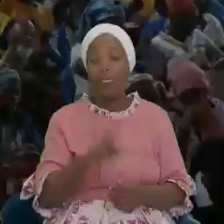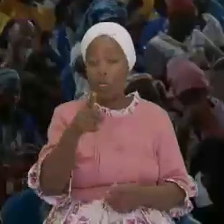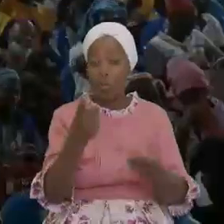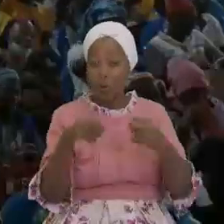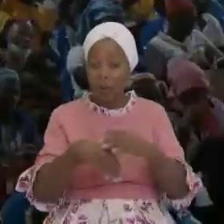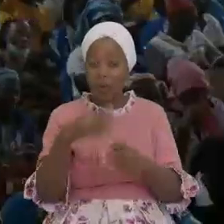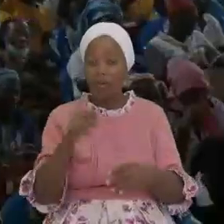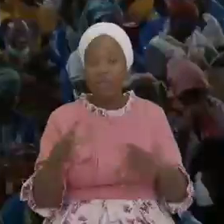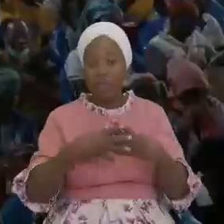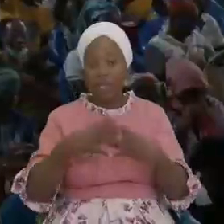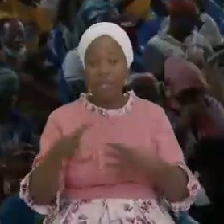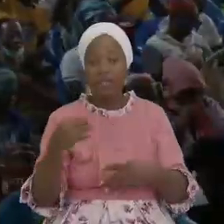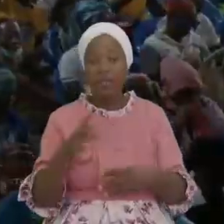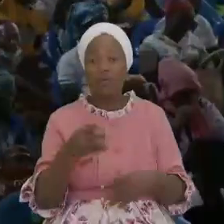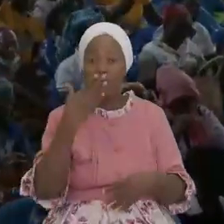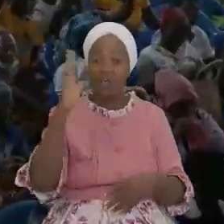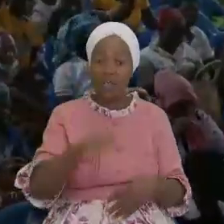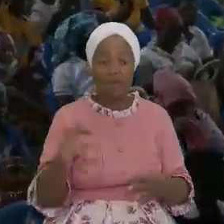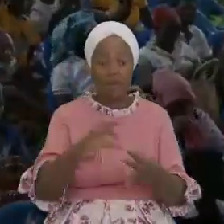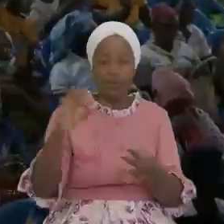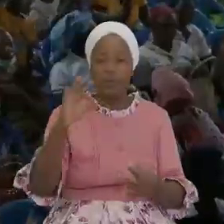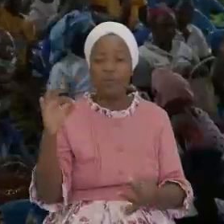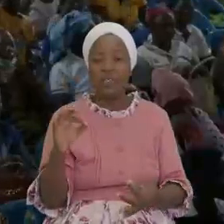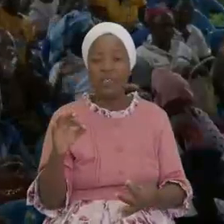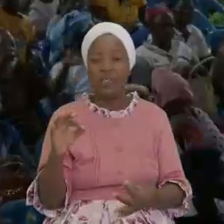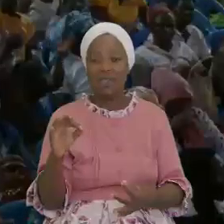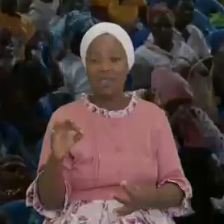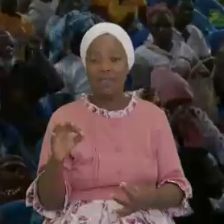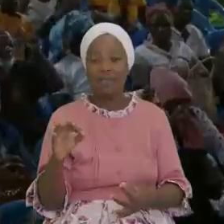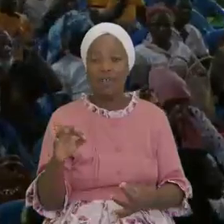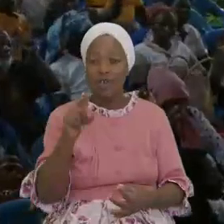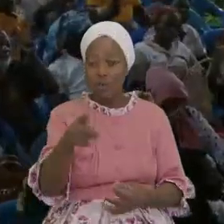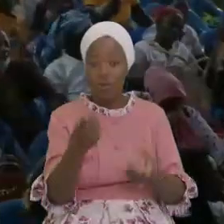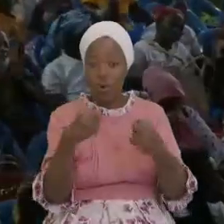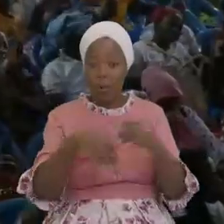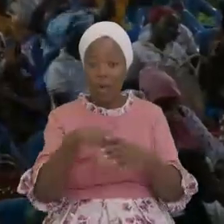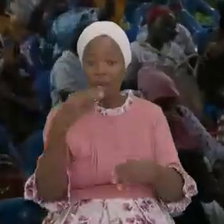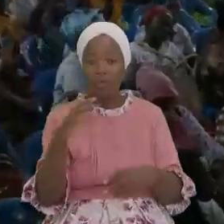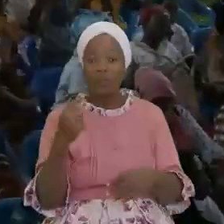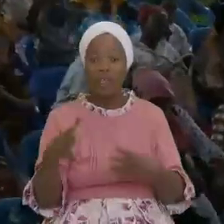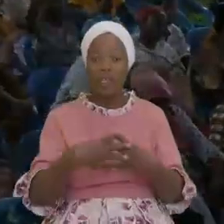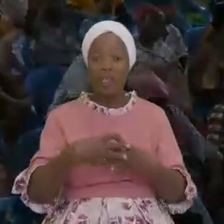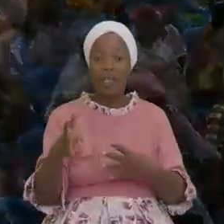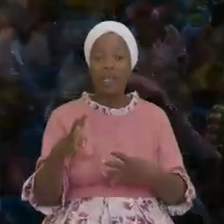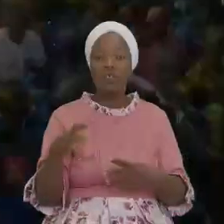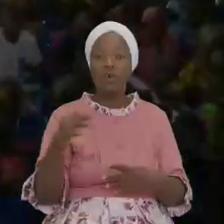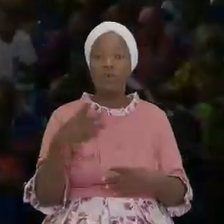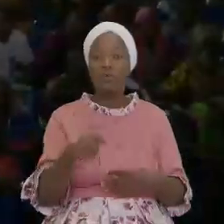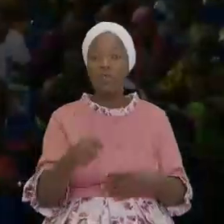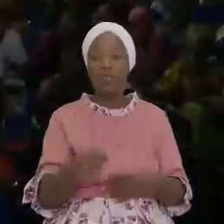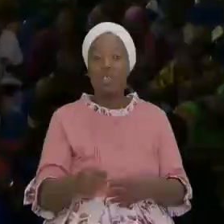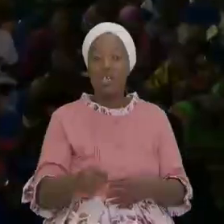of the cage of evil spirit. You come out of the cage of demonic